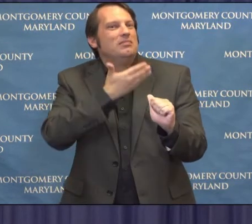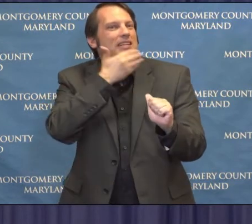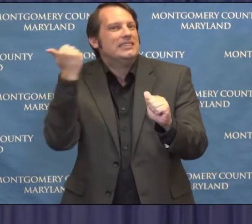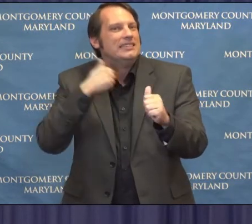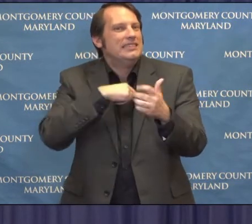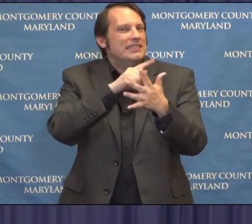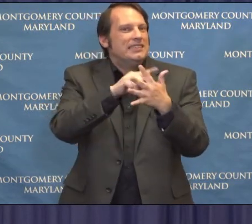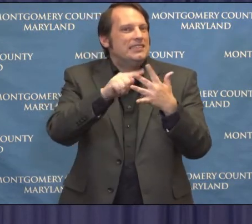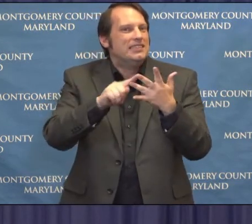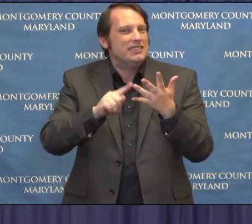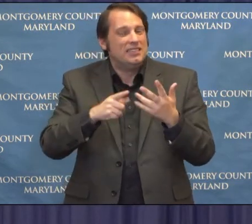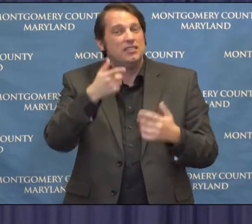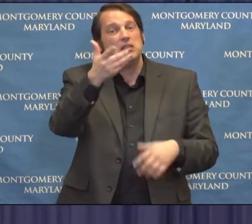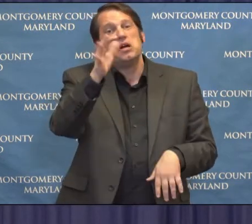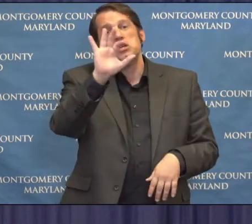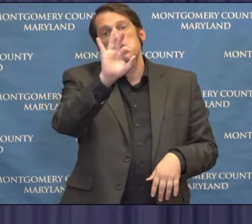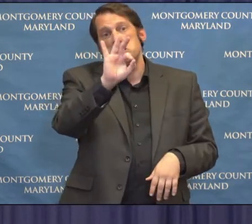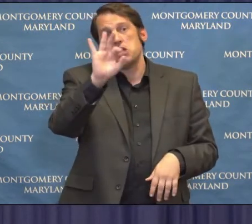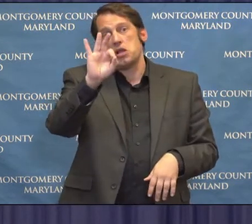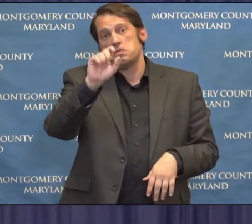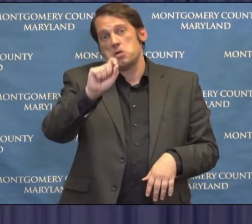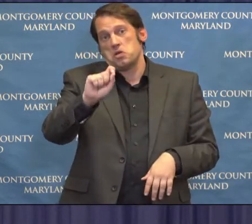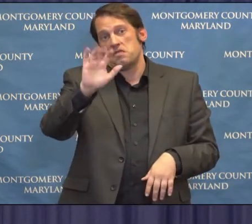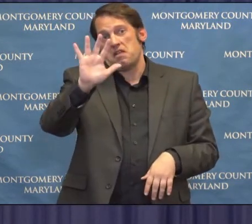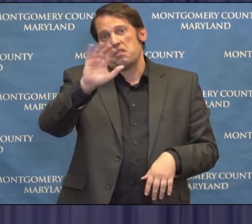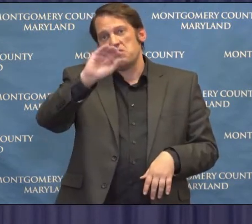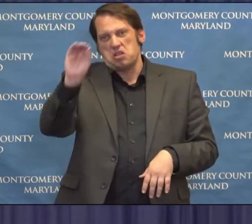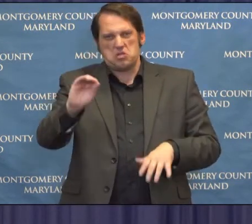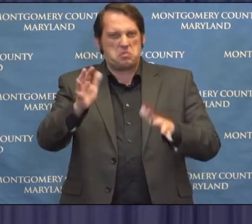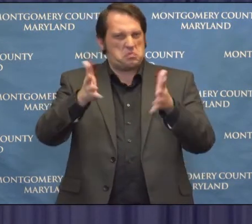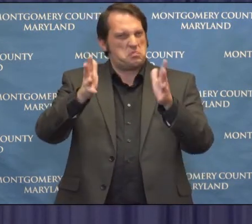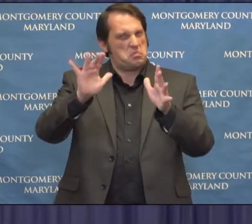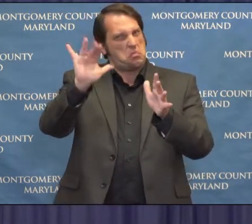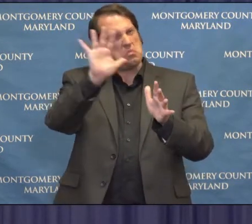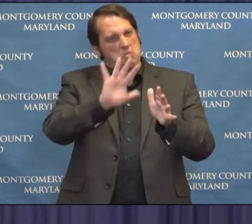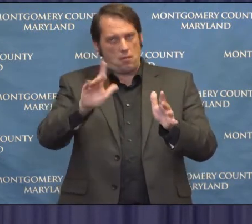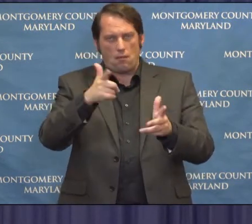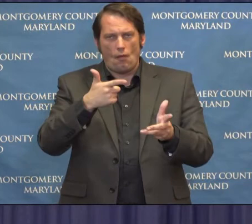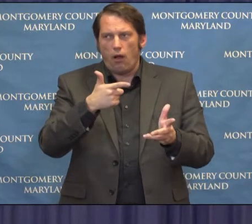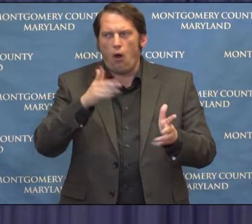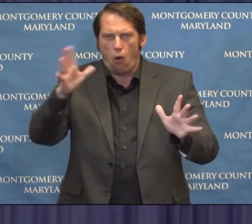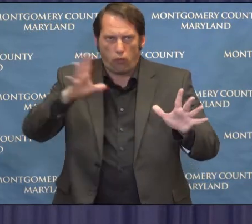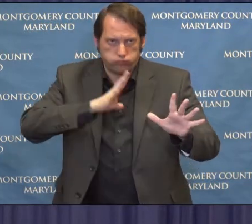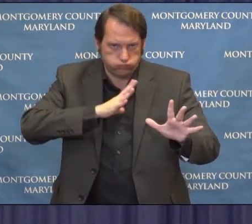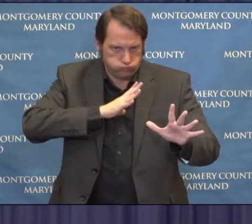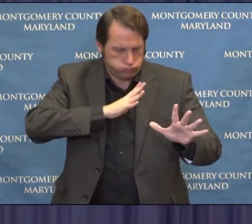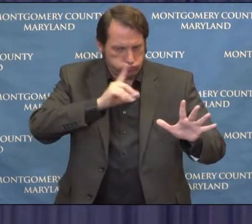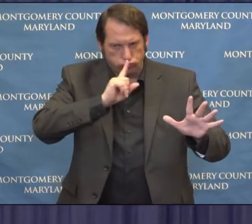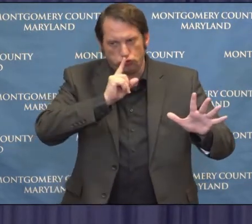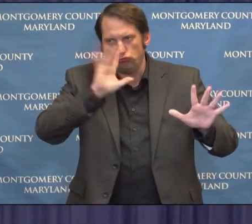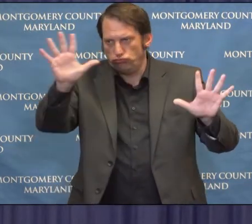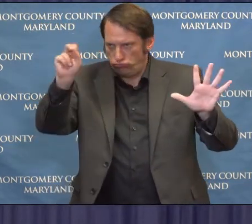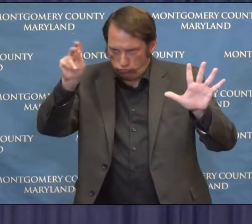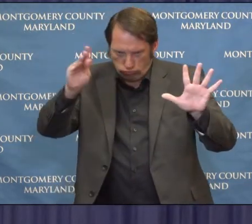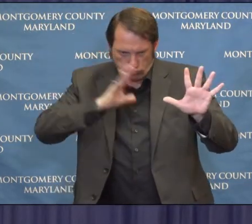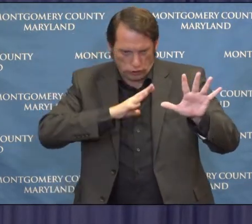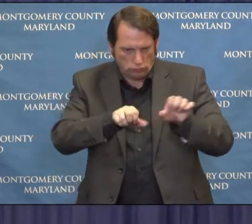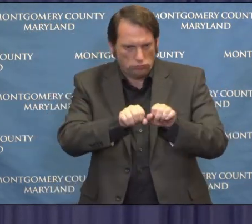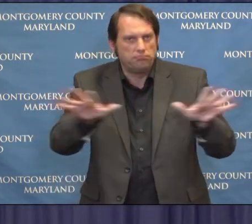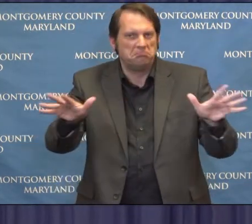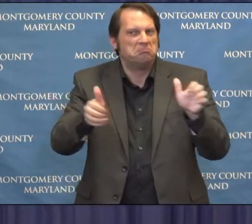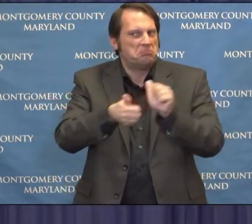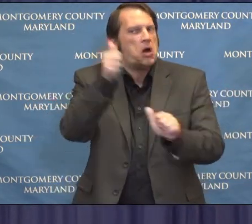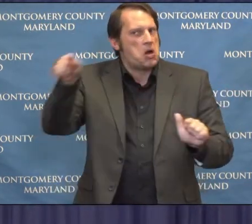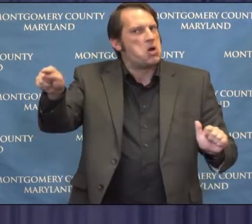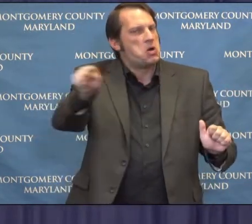99.5% of folks are compliant without any hesitation. Thank you. Dr. Smith, Fairfax